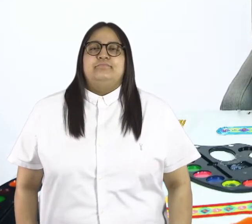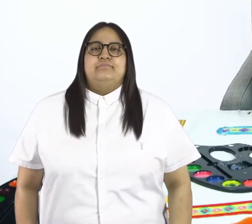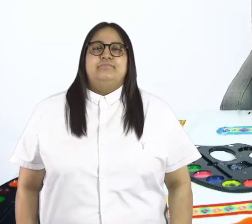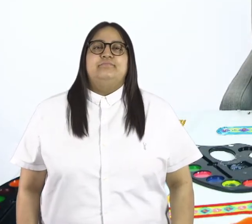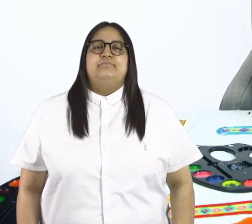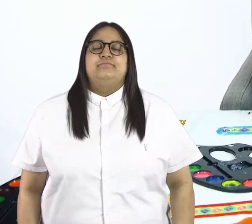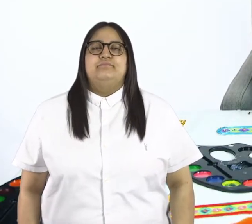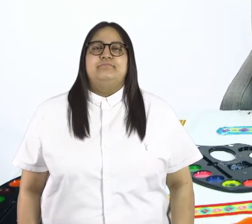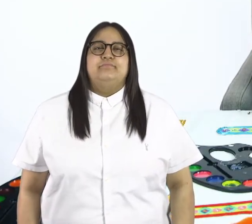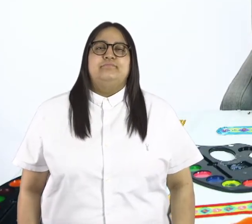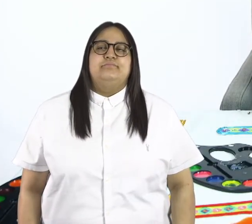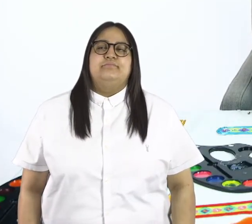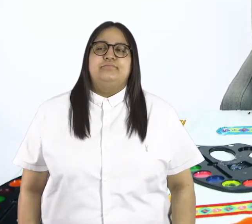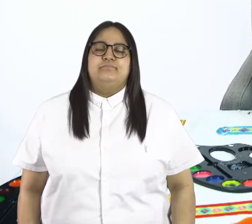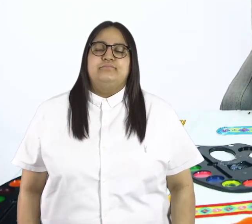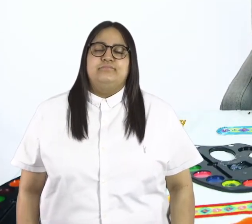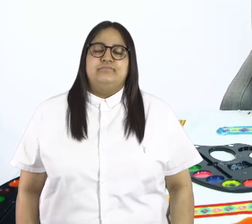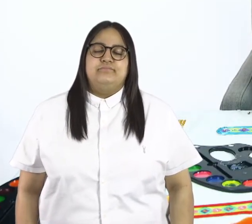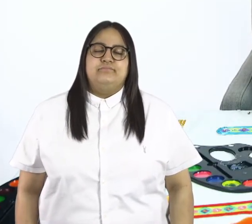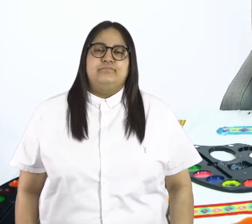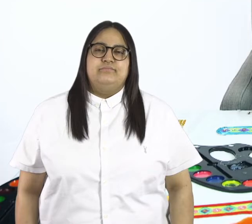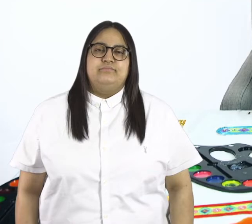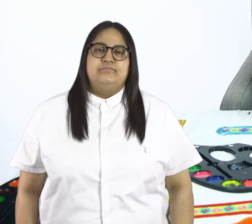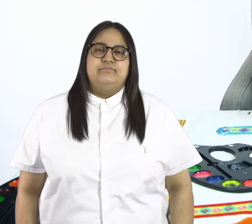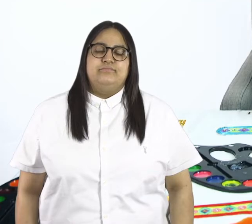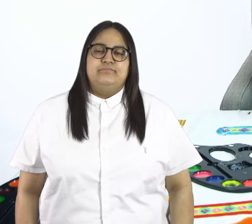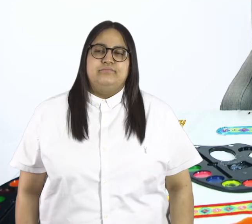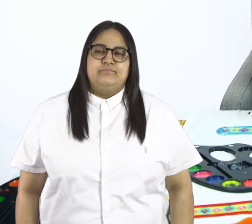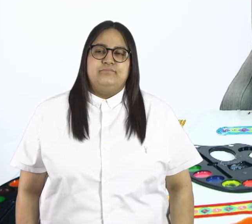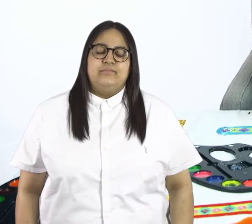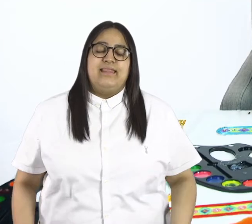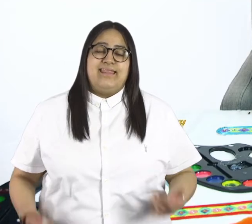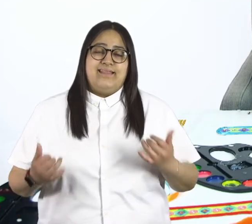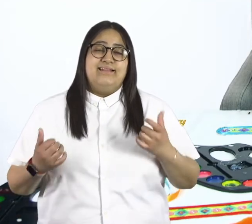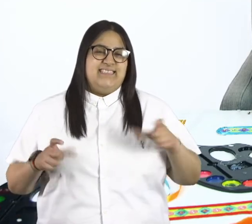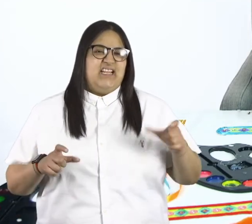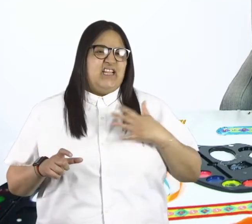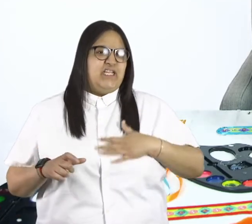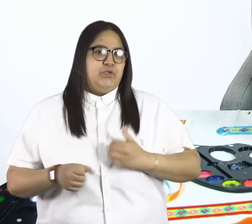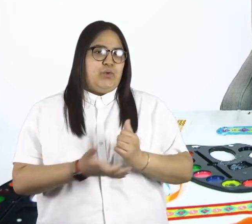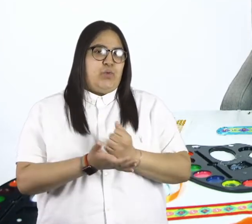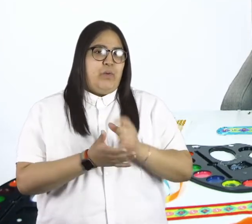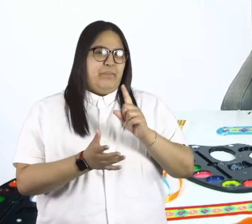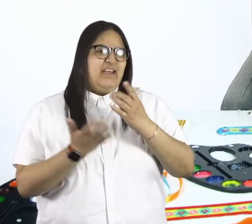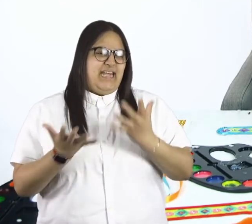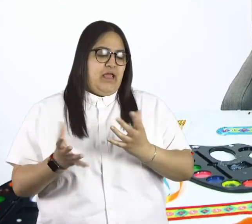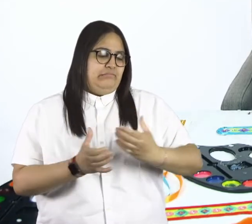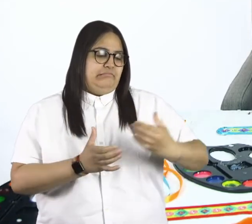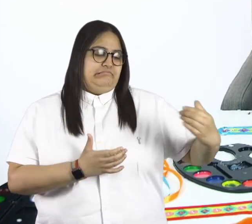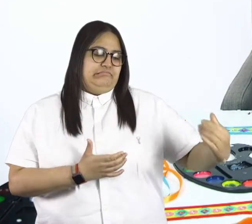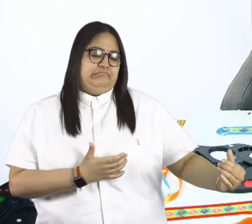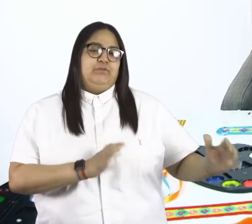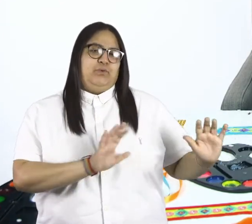Okay, we're still gonna need some glue, but for now, just gonna put that to the side. And here's